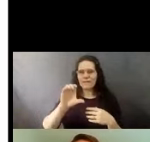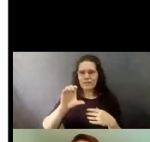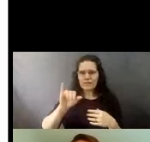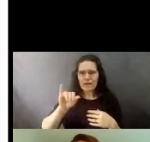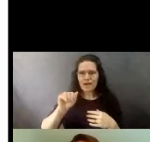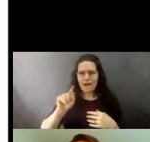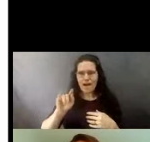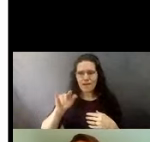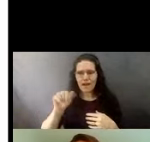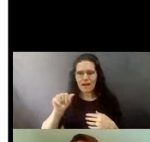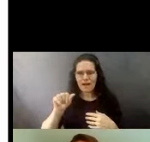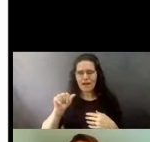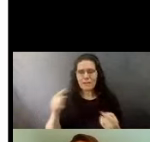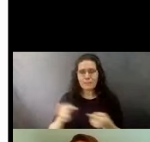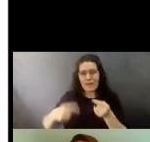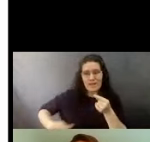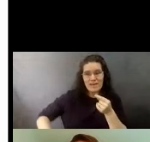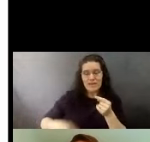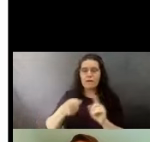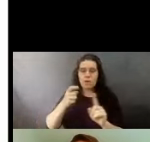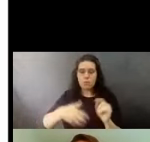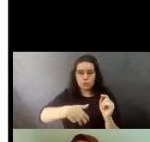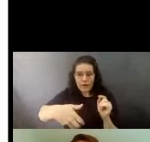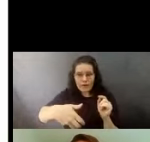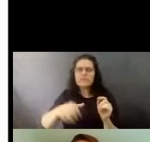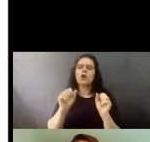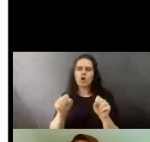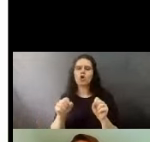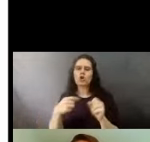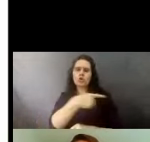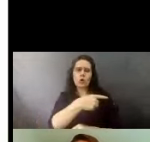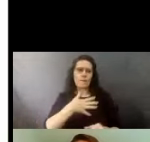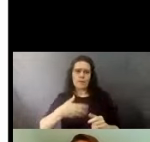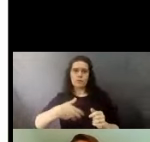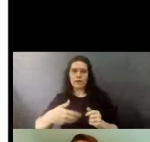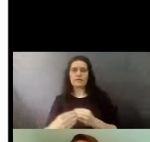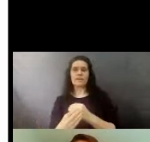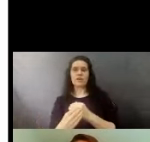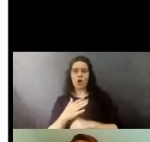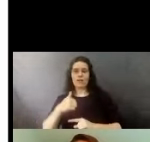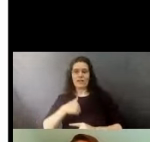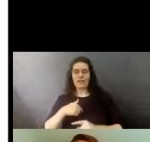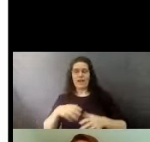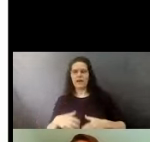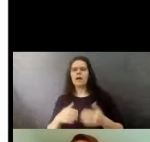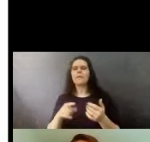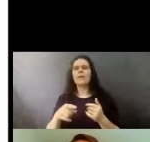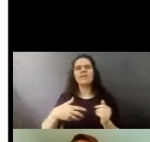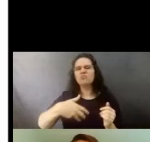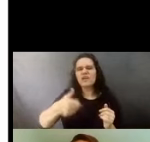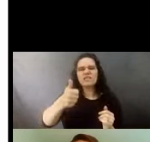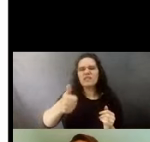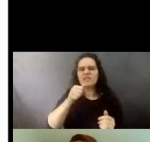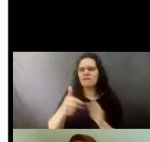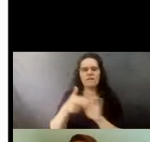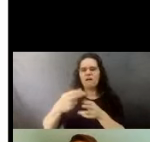show if somebody has a condition that's related to pregnancy that they might have an underlying impairment, but pregnancy itself isn't going to get folks there. So again, it's important